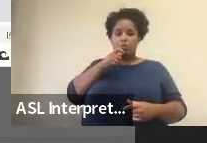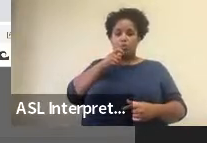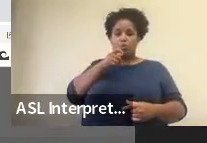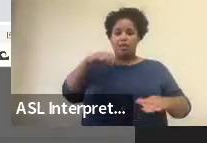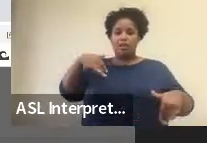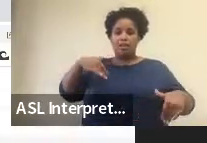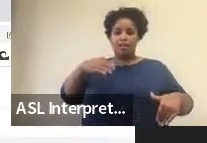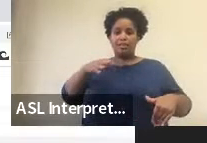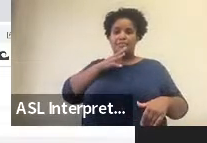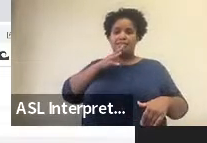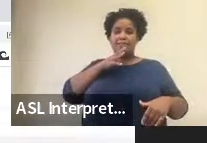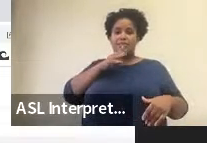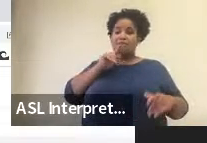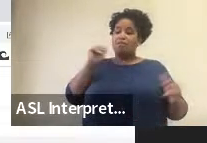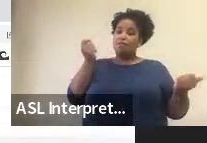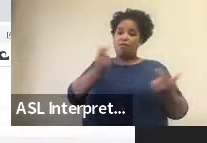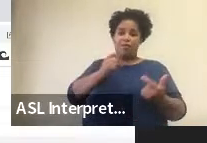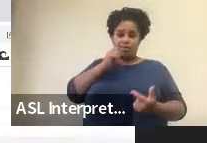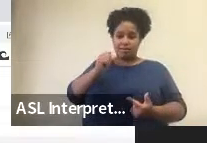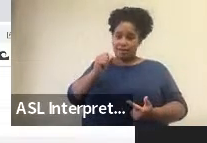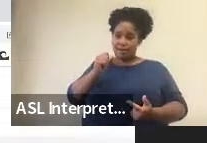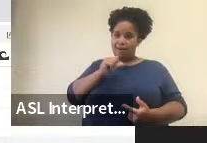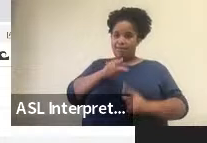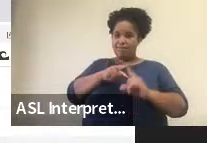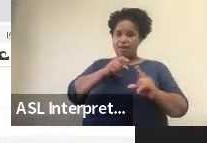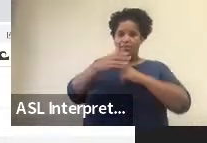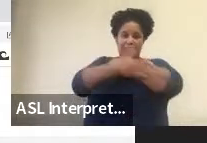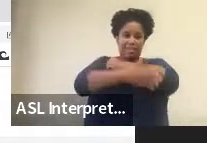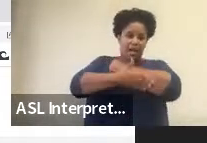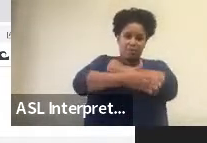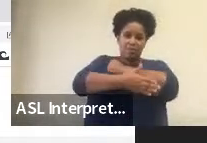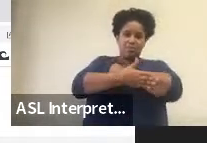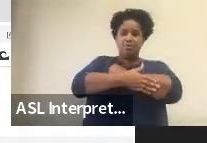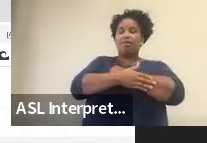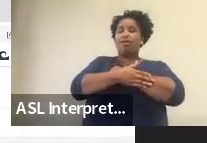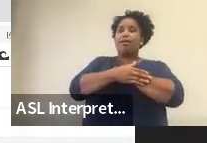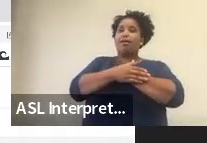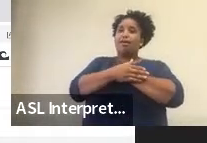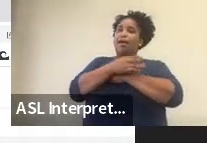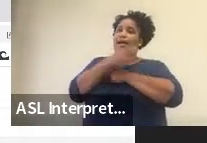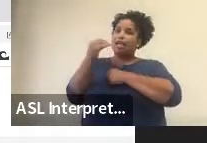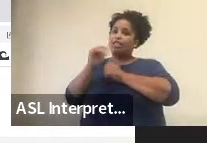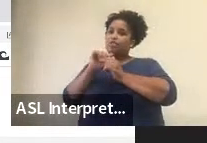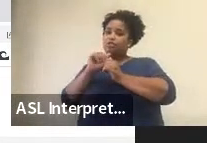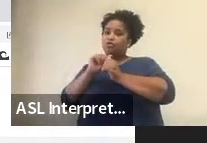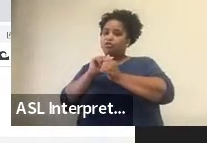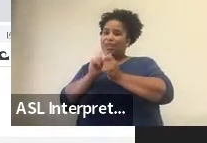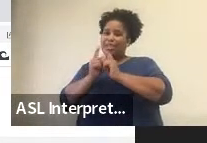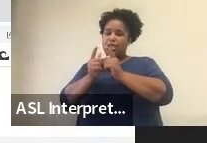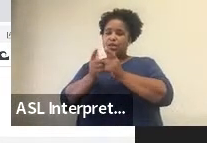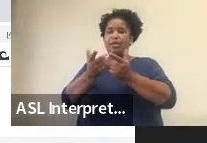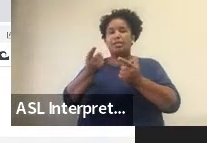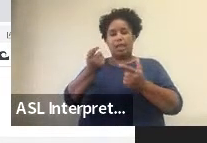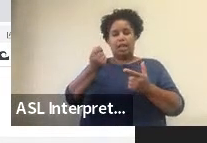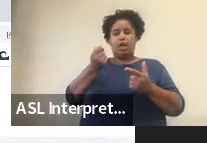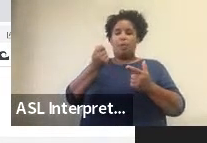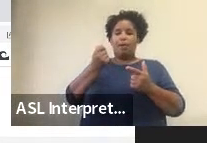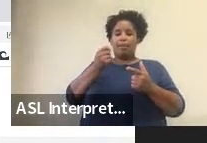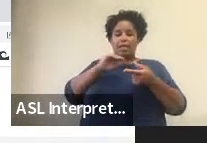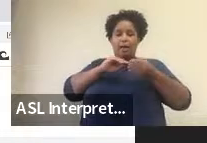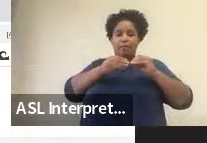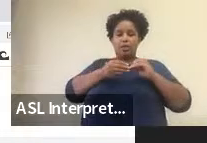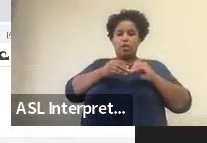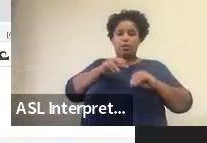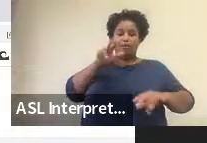spoken. Everyone here is not from the county and a translator. We had mentioned that it was a little lopsided earlier, Janata.